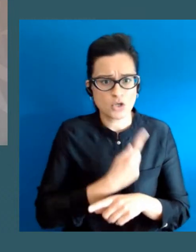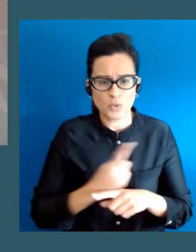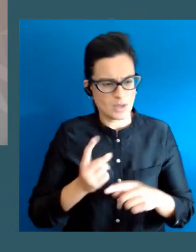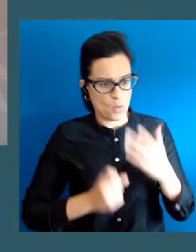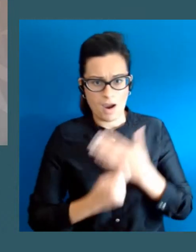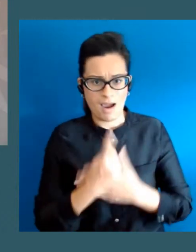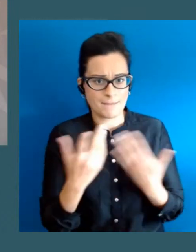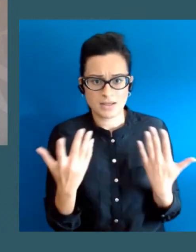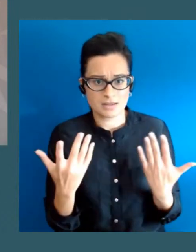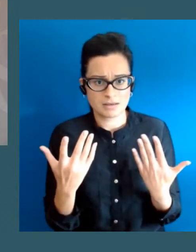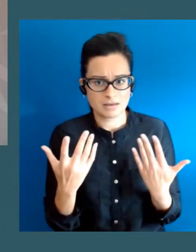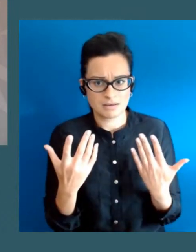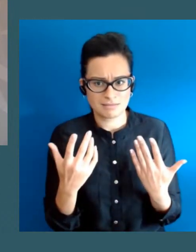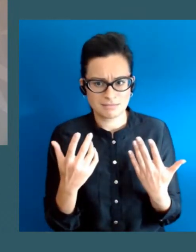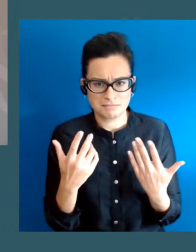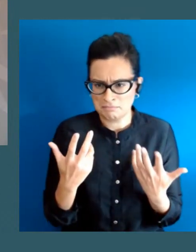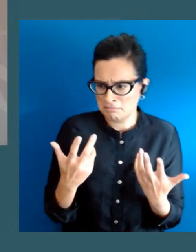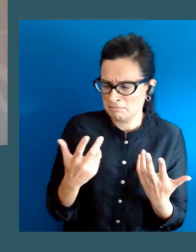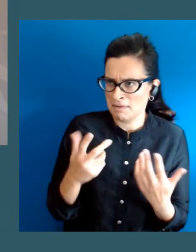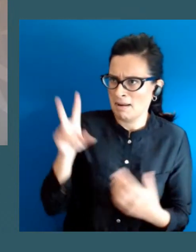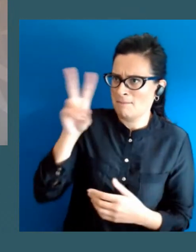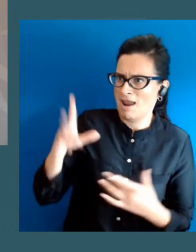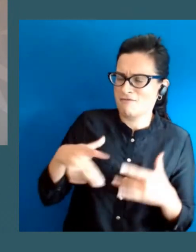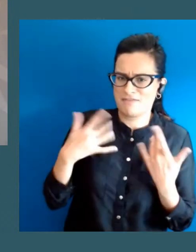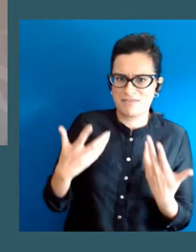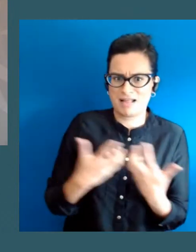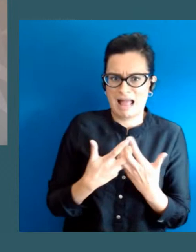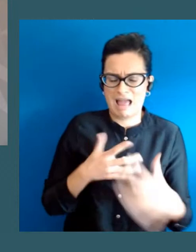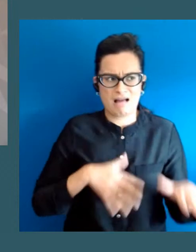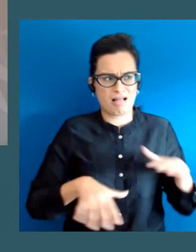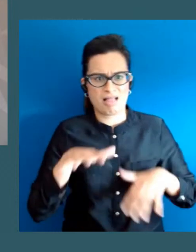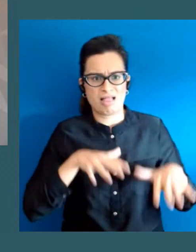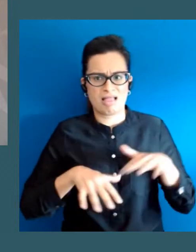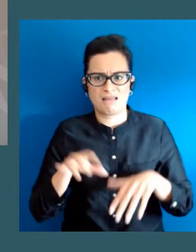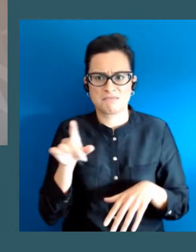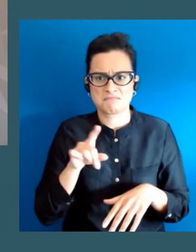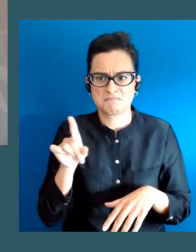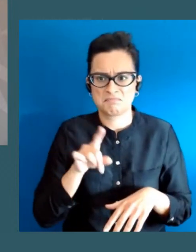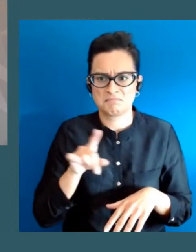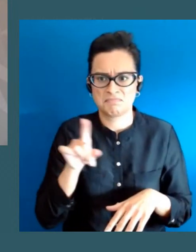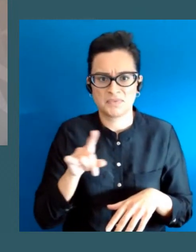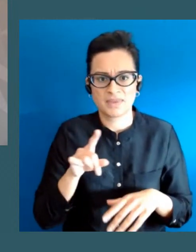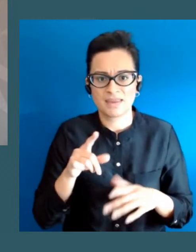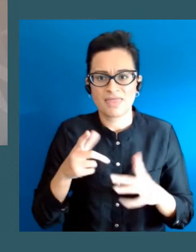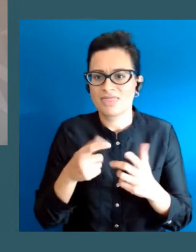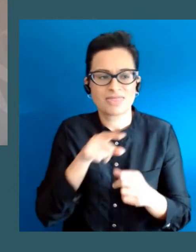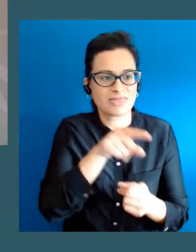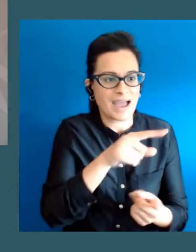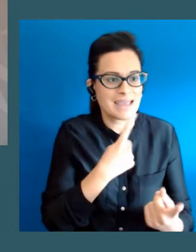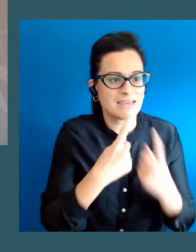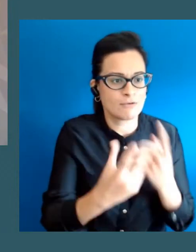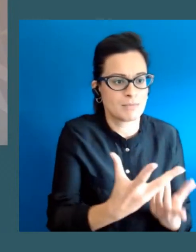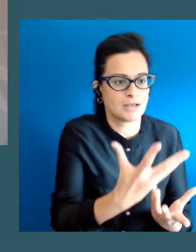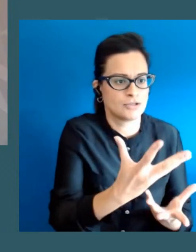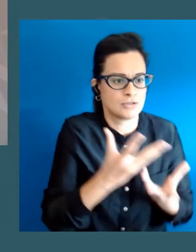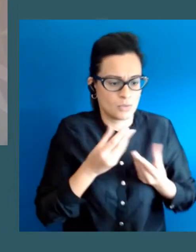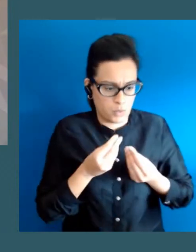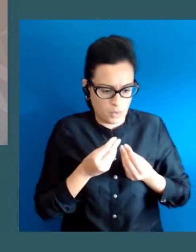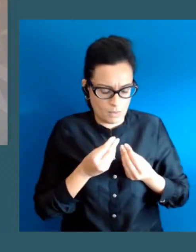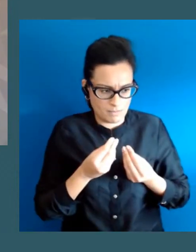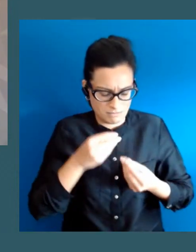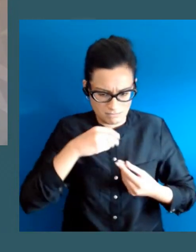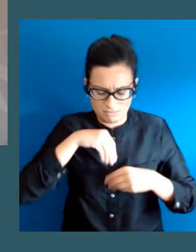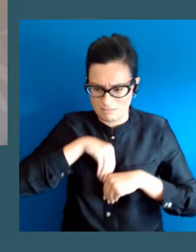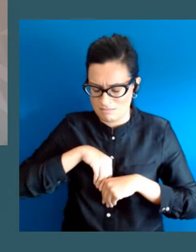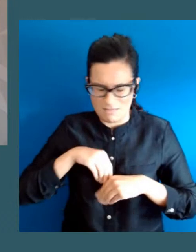how does that make the parent feel in that situation, but also how to interpret that information from that guideline? Yeah,